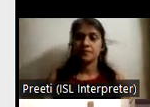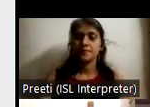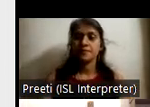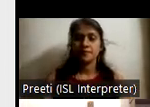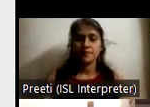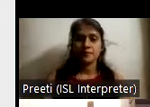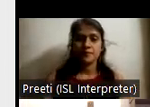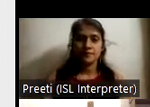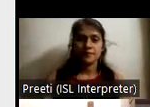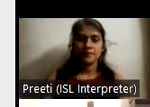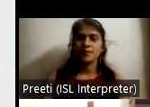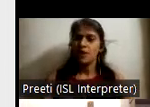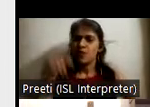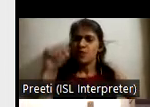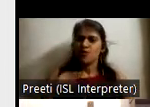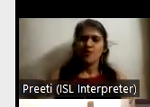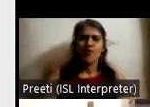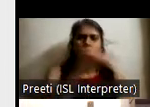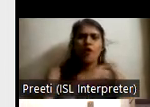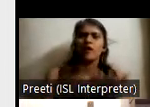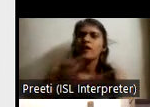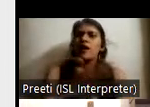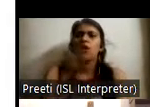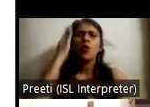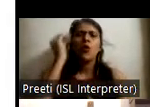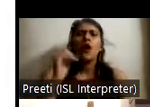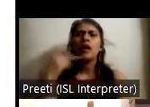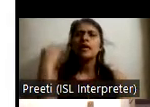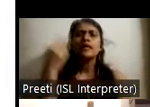So why today we are talking about this is because